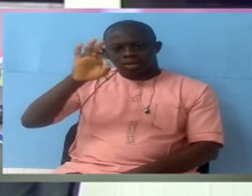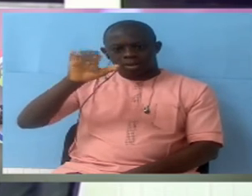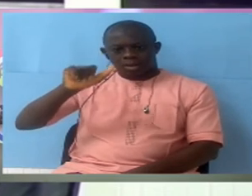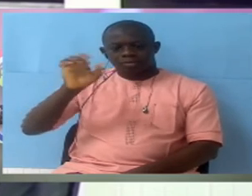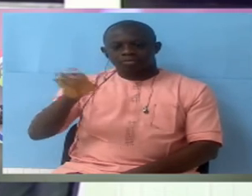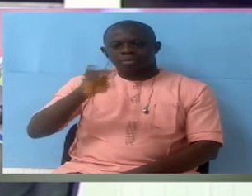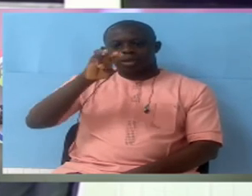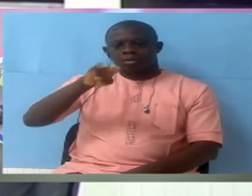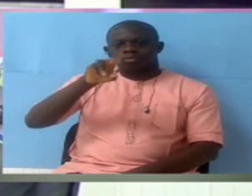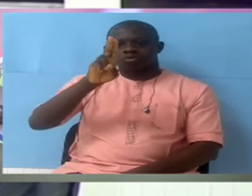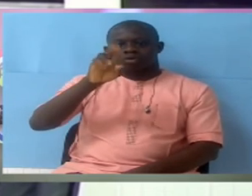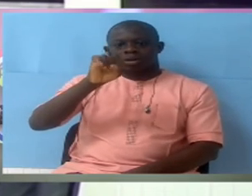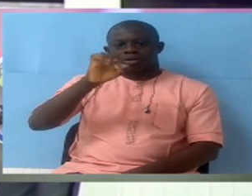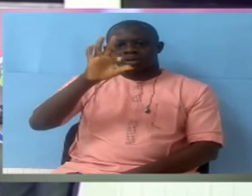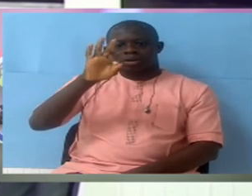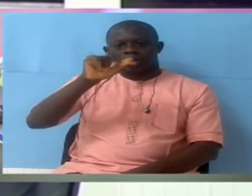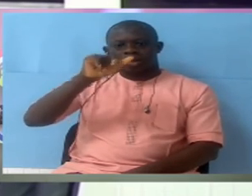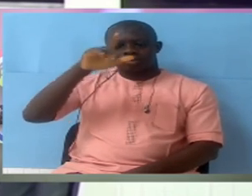Michael Correa.